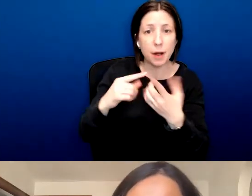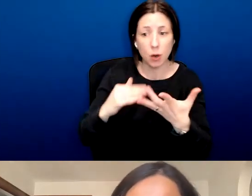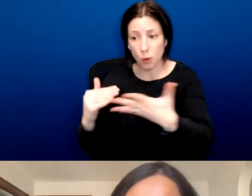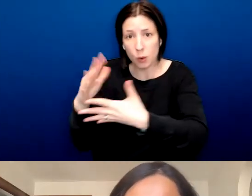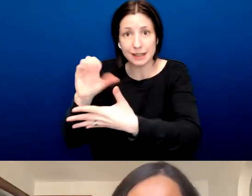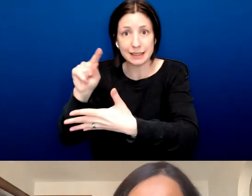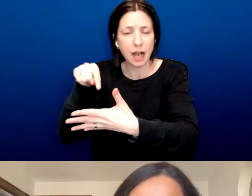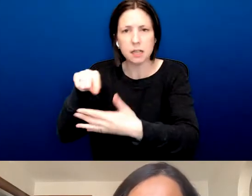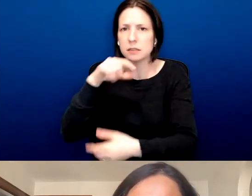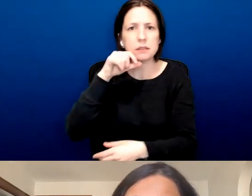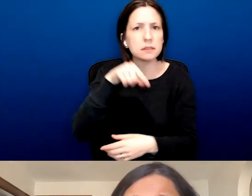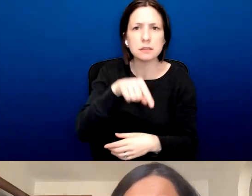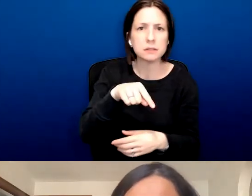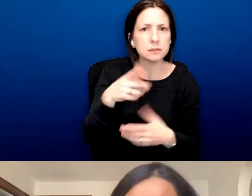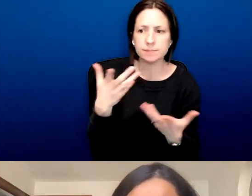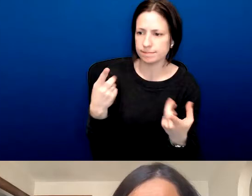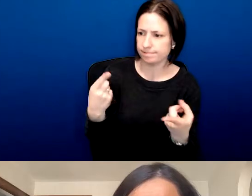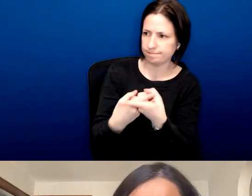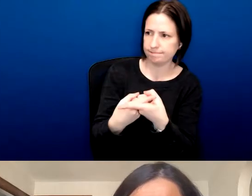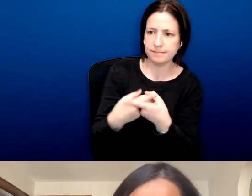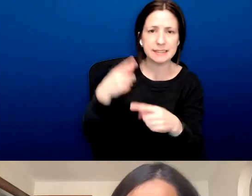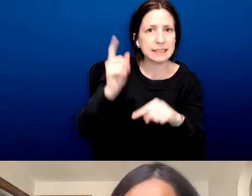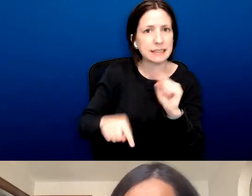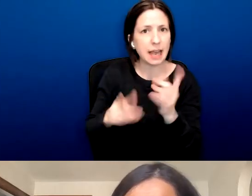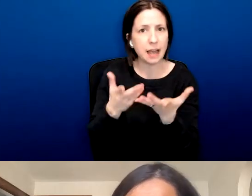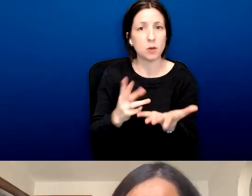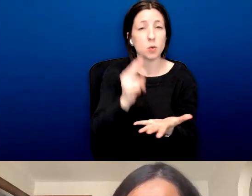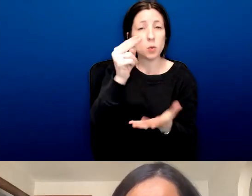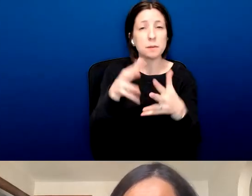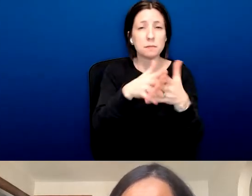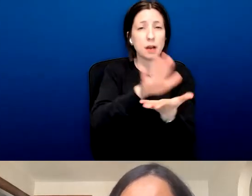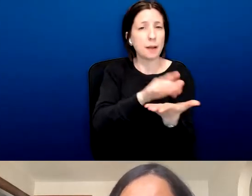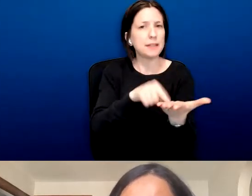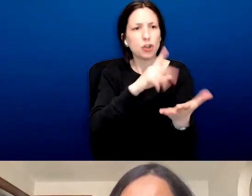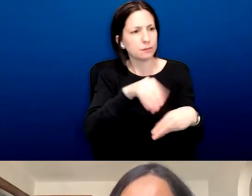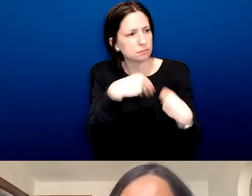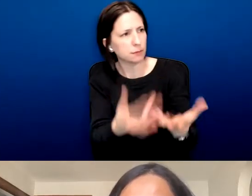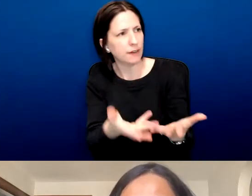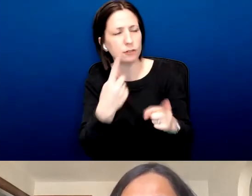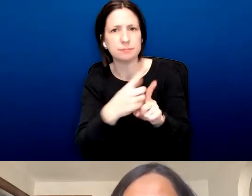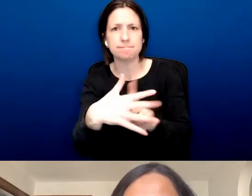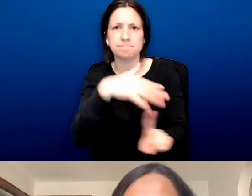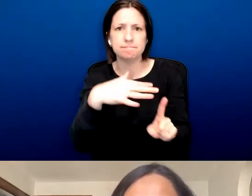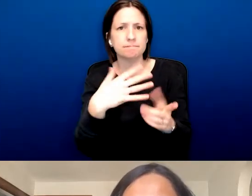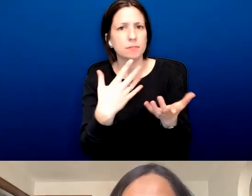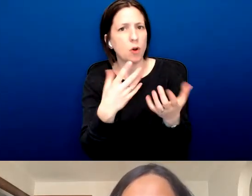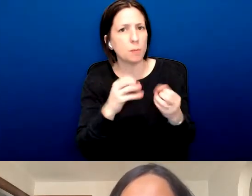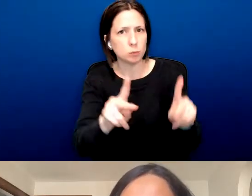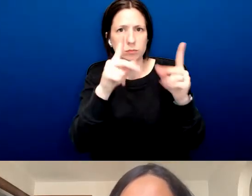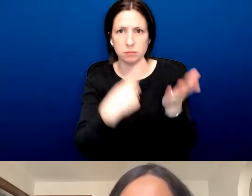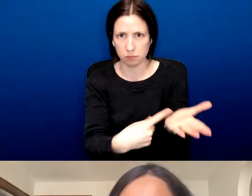possible within the structure and the limited space that the North American Academy was giving us. And the reason behind